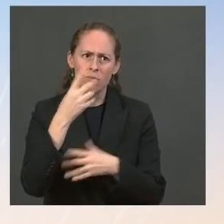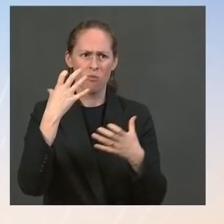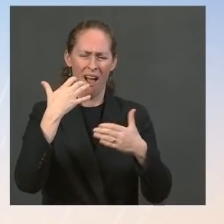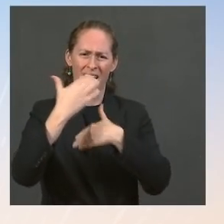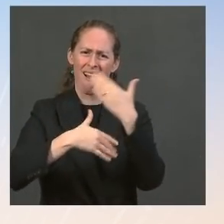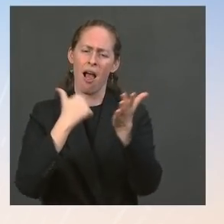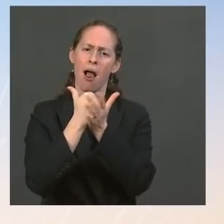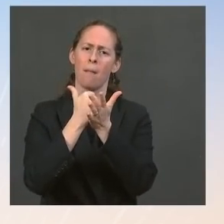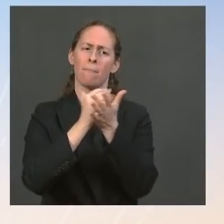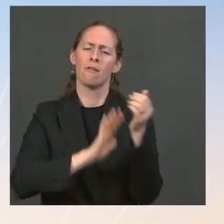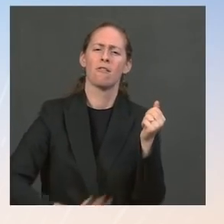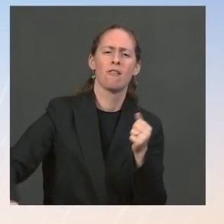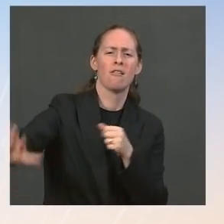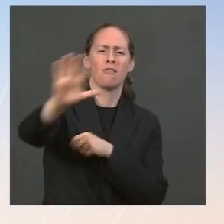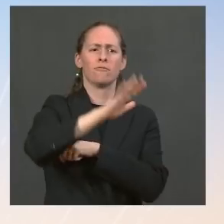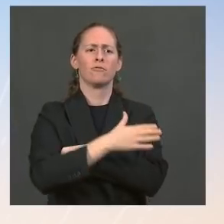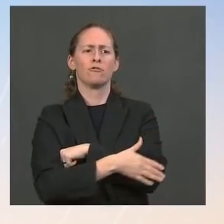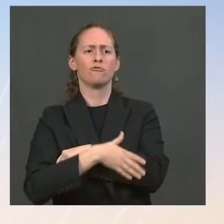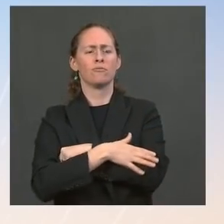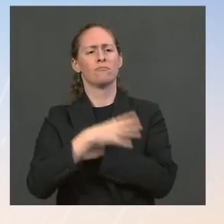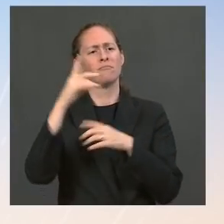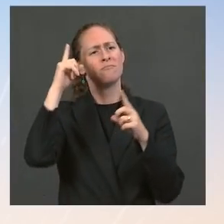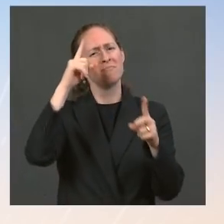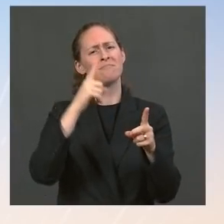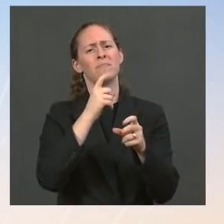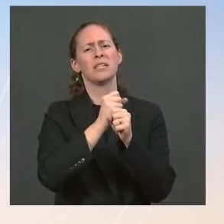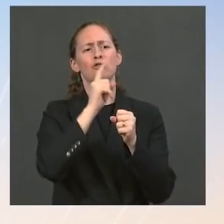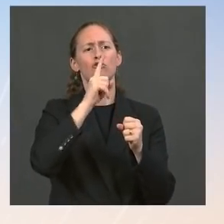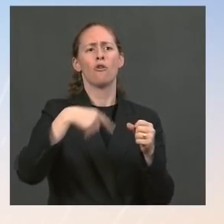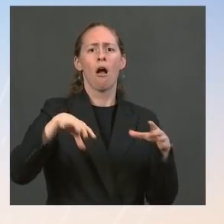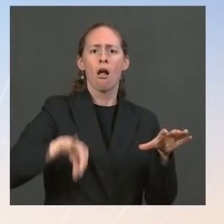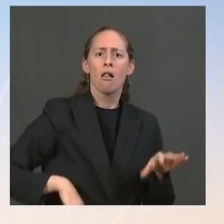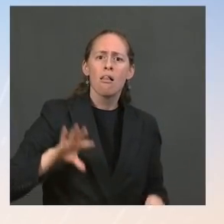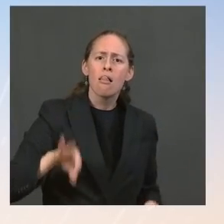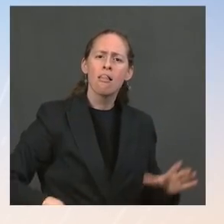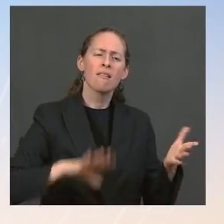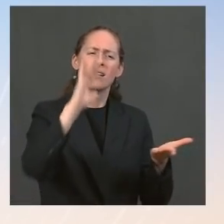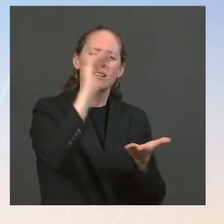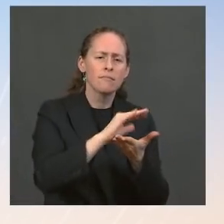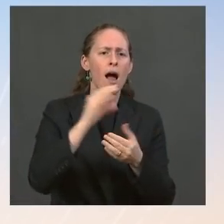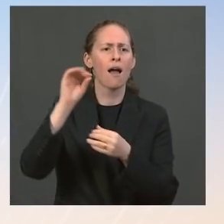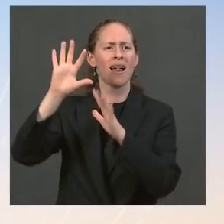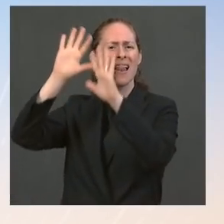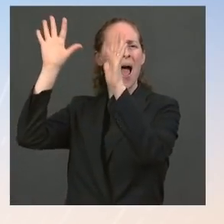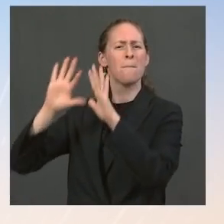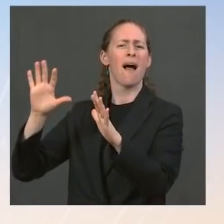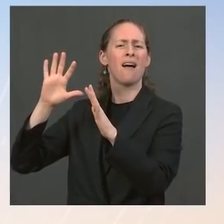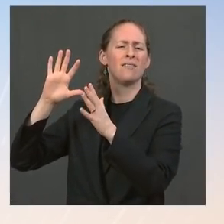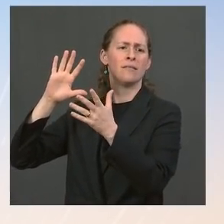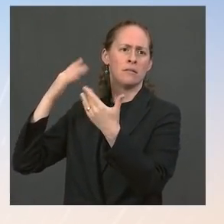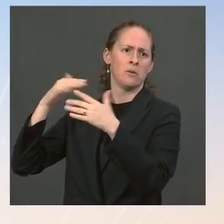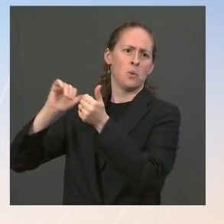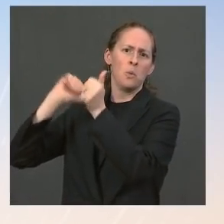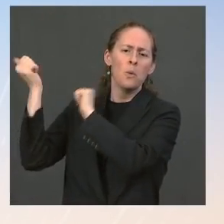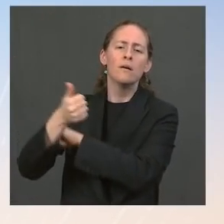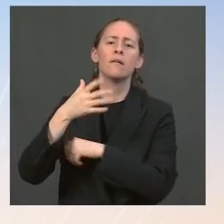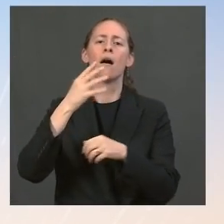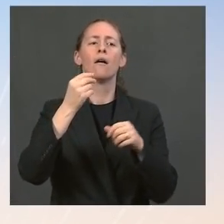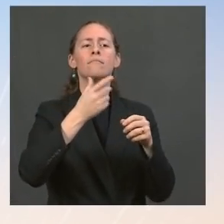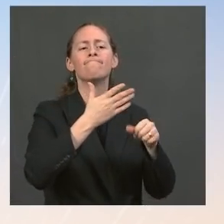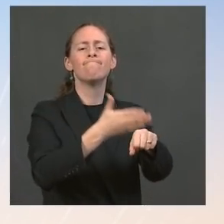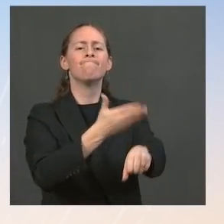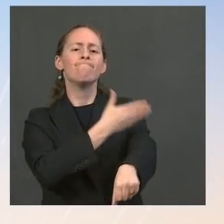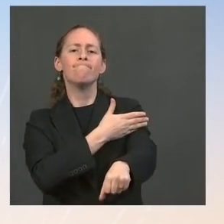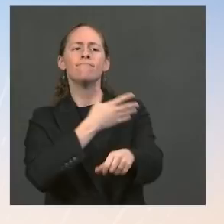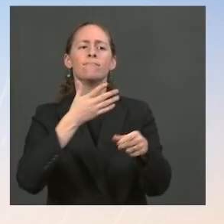we're lowering costs for the American people. We're addressing the climate crisis. We're rebuilding our roads, rails, and bridges. We've made progress, and we're still at work at it.